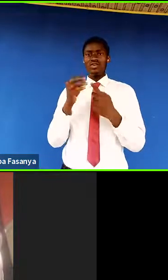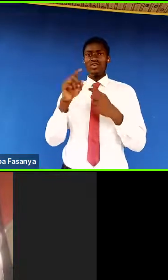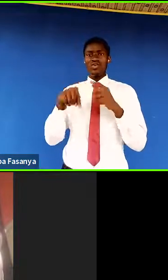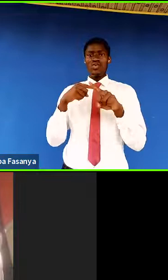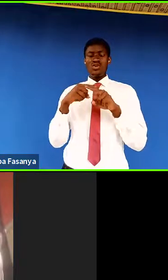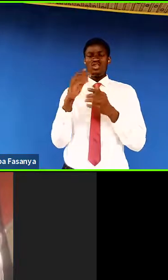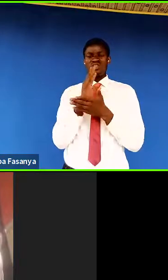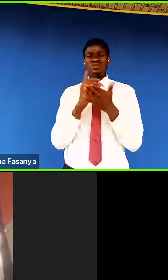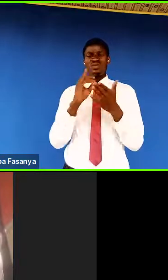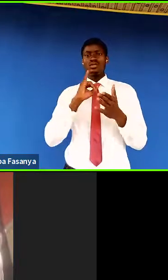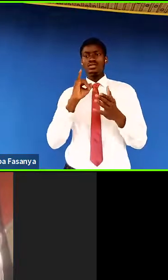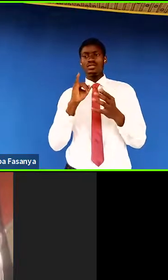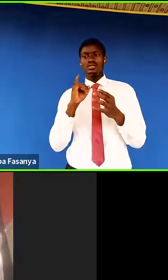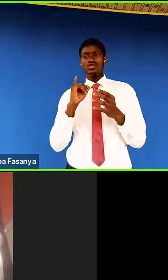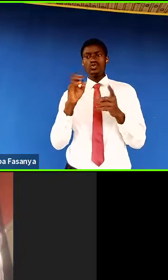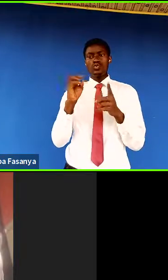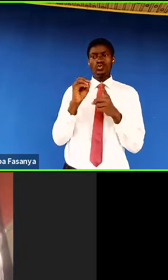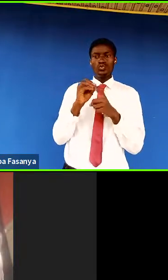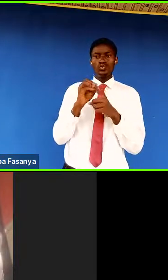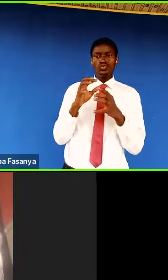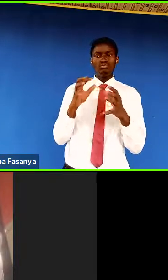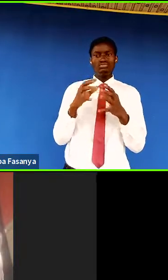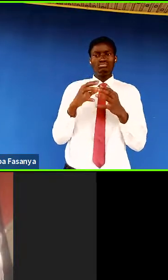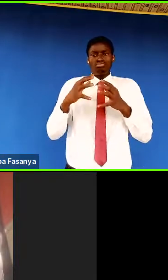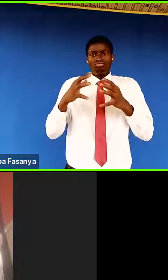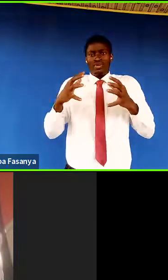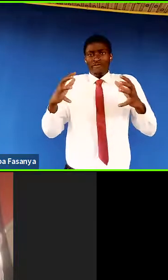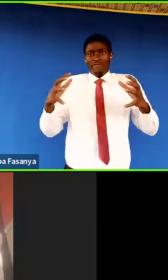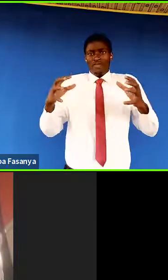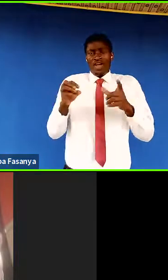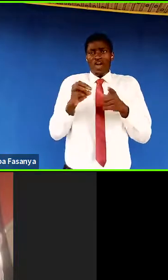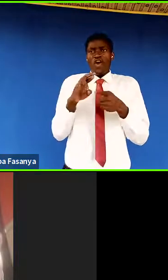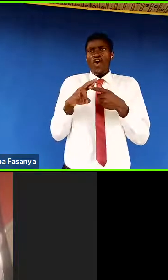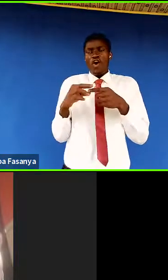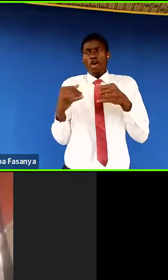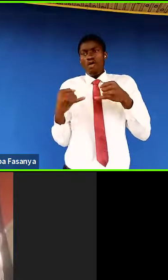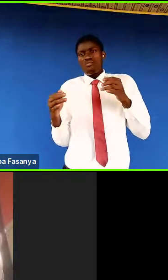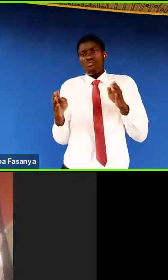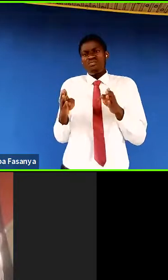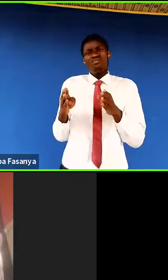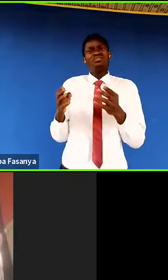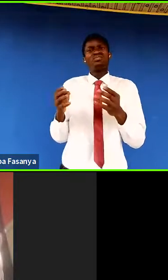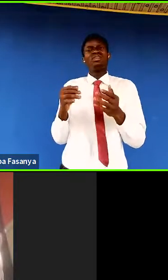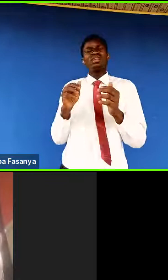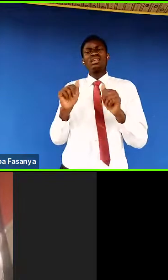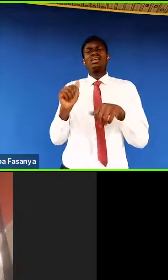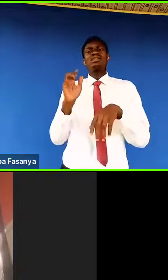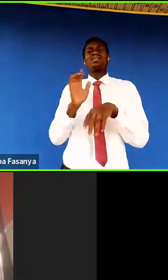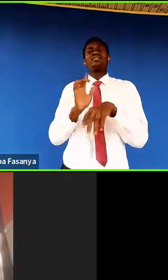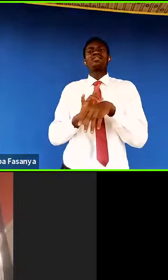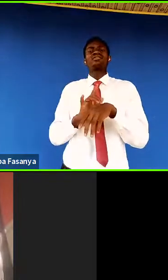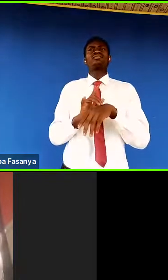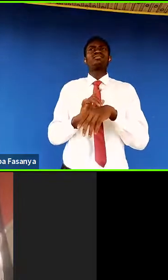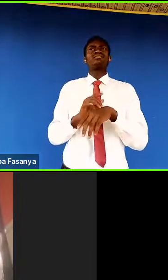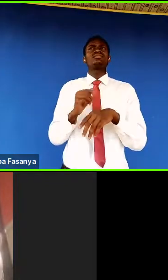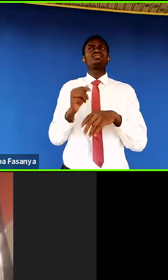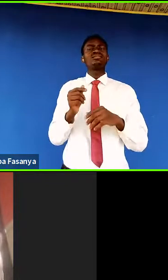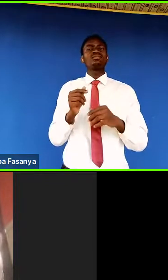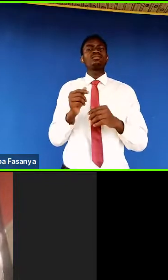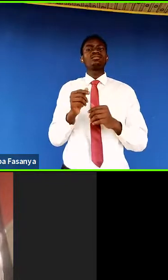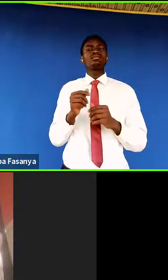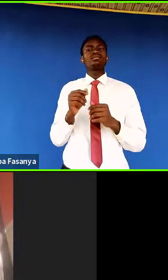can affect pregnancy. Conception. Whether being yes, I can hear you. Whether being